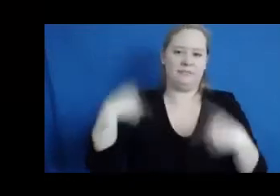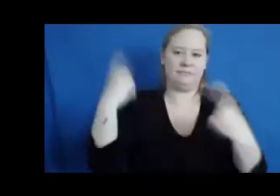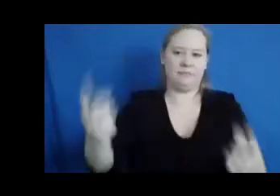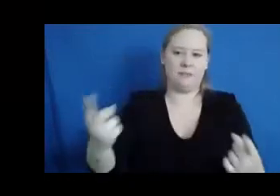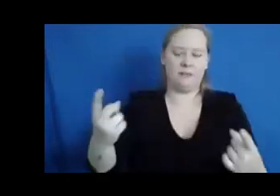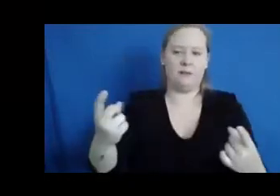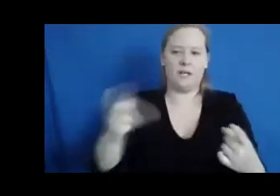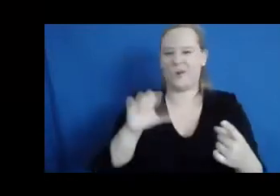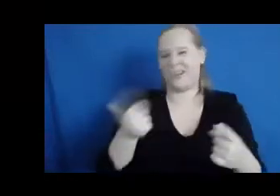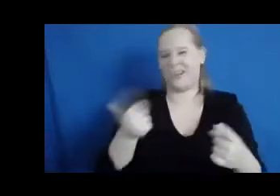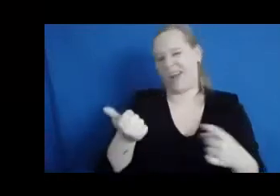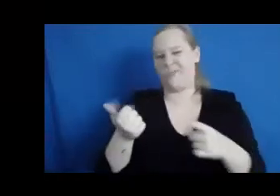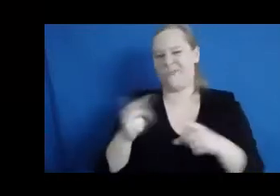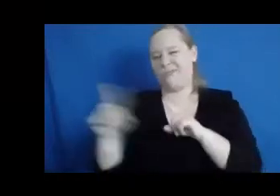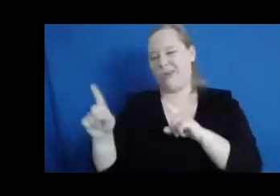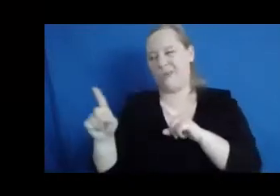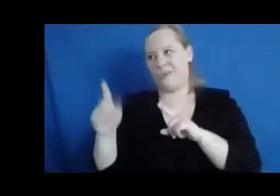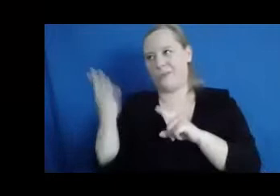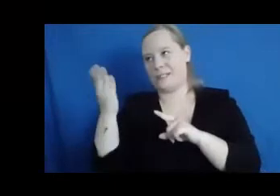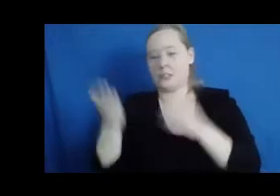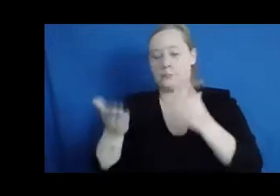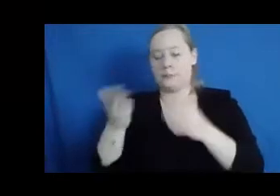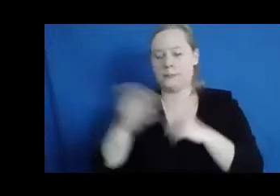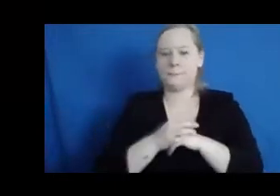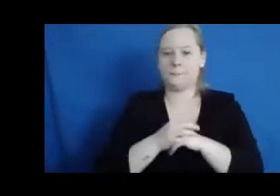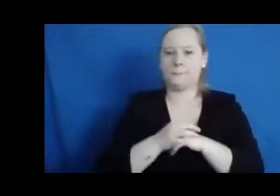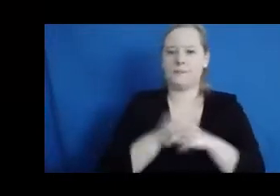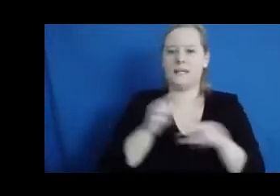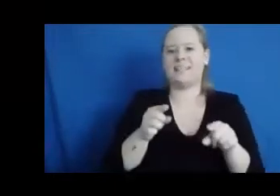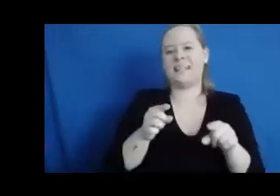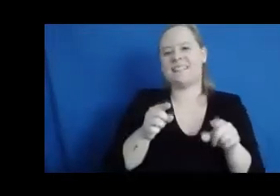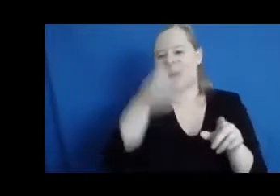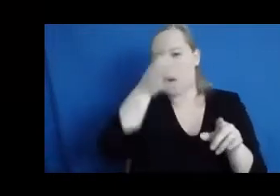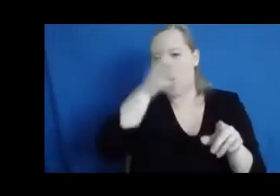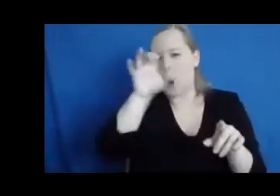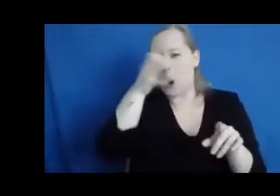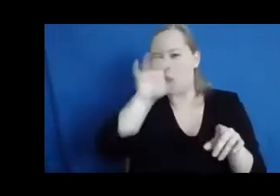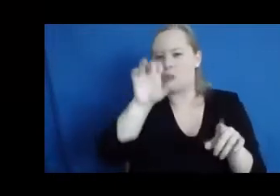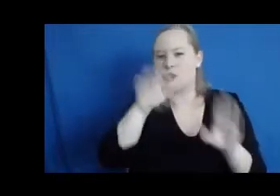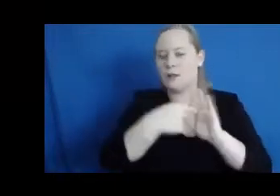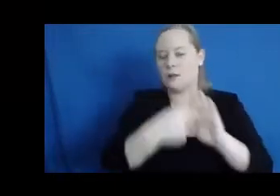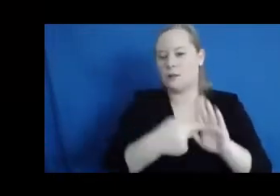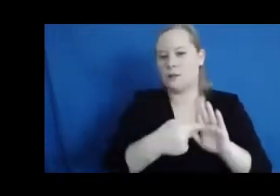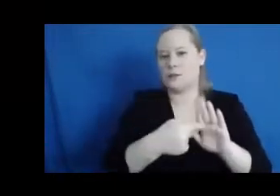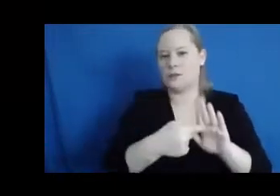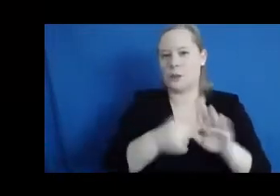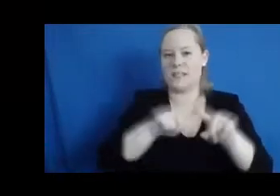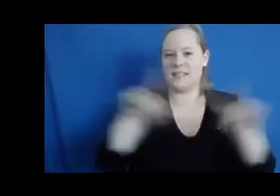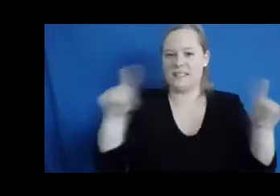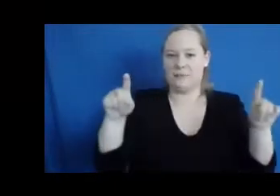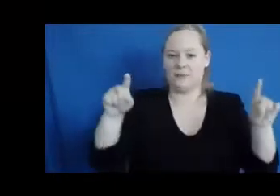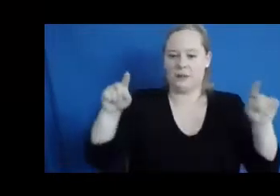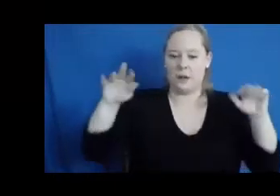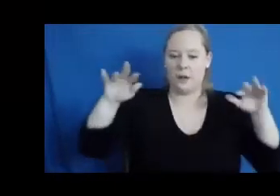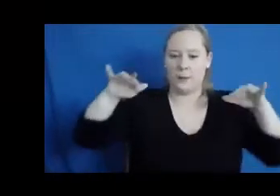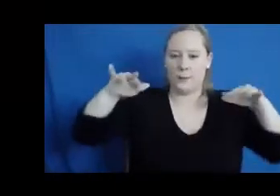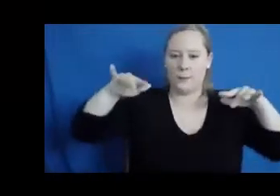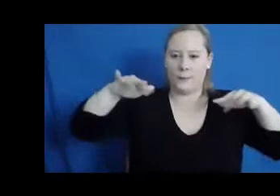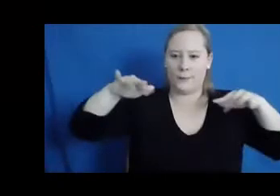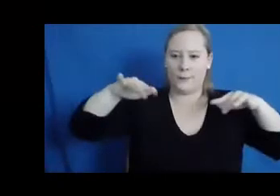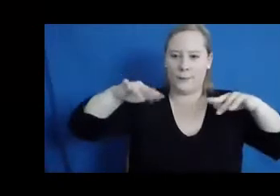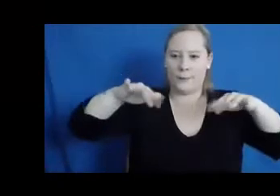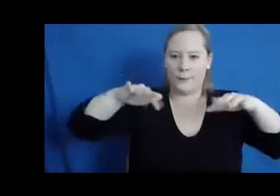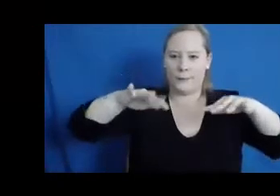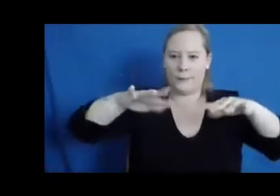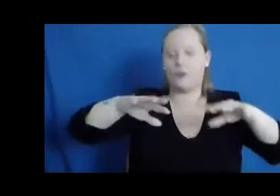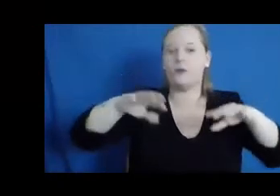presentations. This is just kind of a cartoon to show the different inputs and impacts